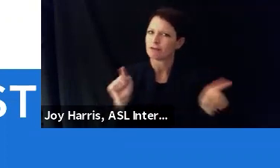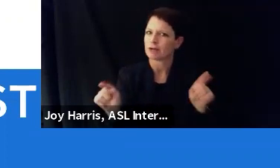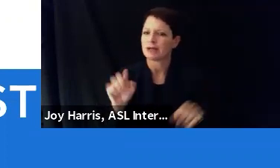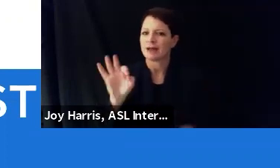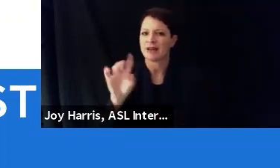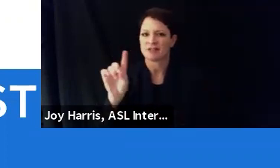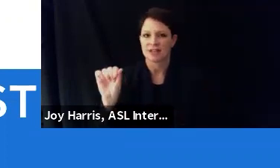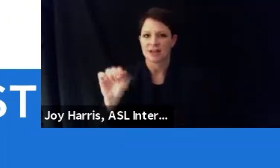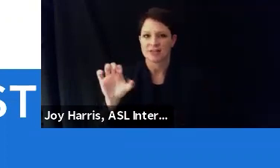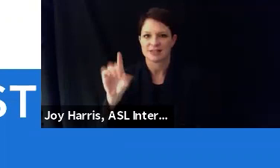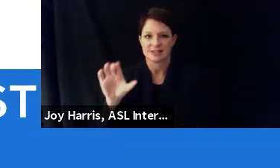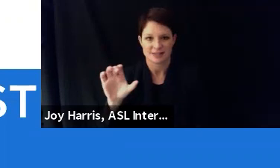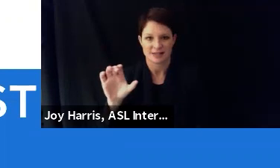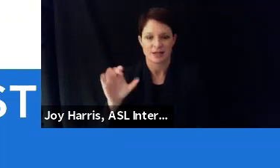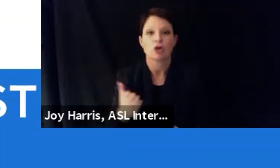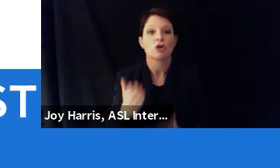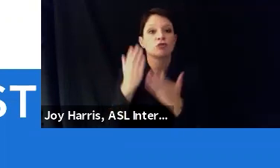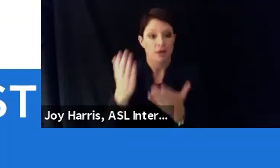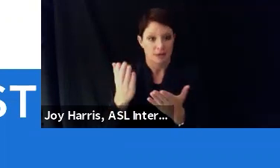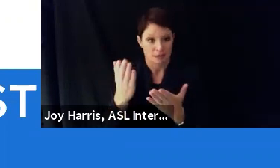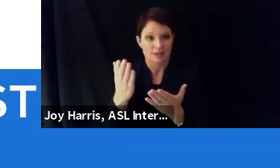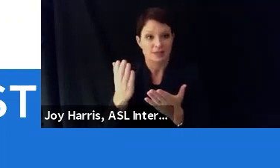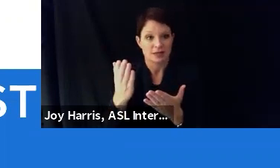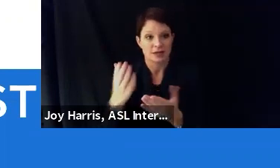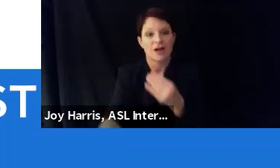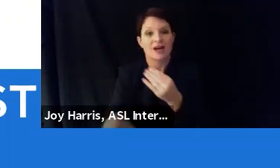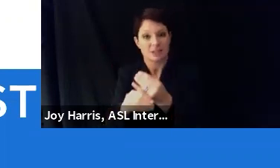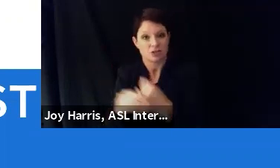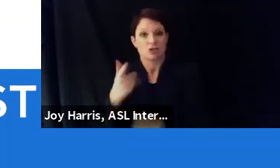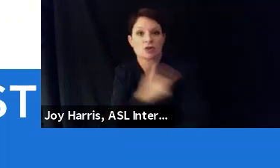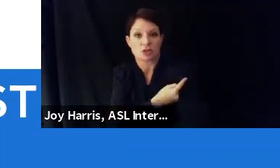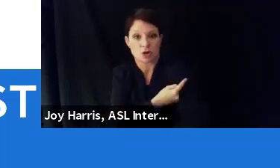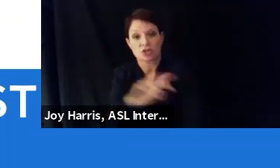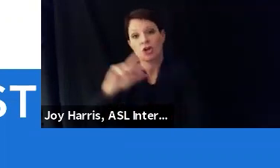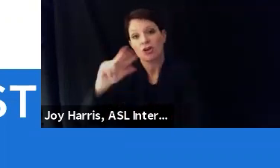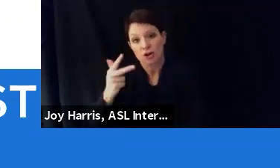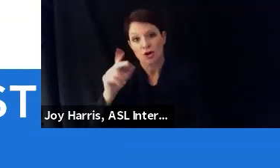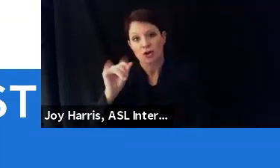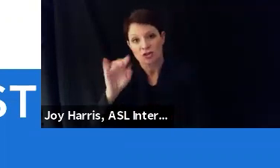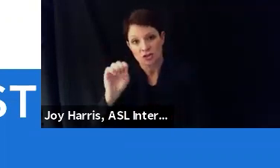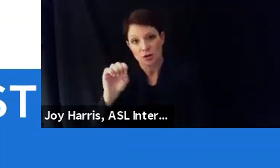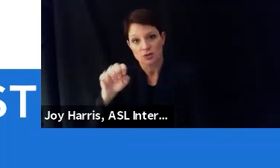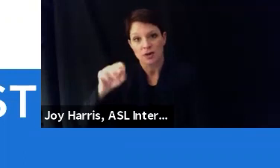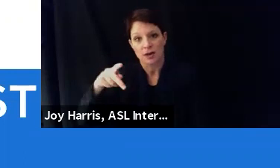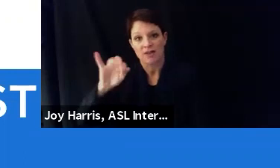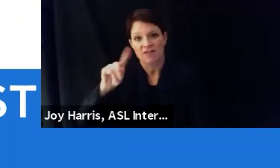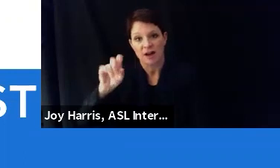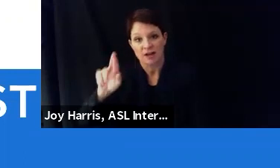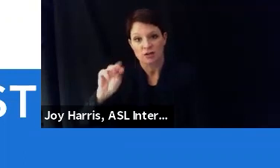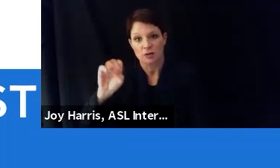FDA authorized and the CDC recommended additional doses, so third doses of either Pfizer or Moderna